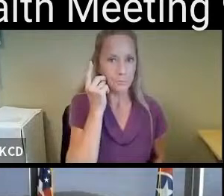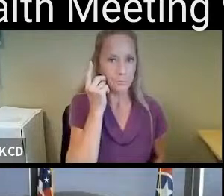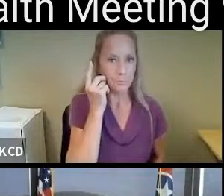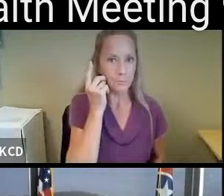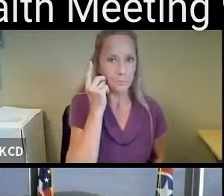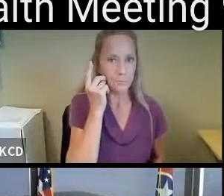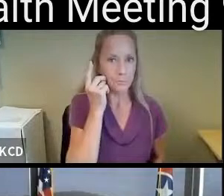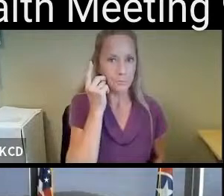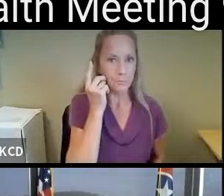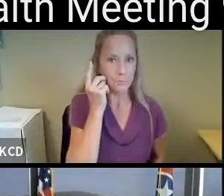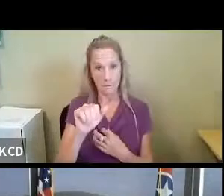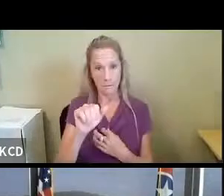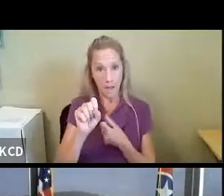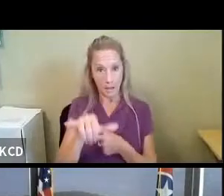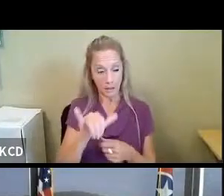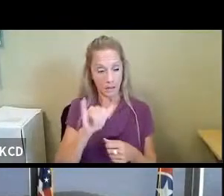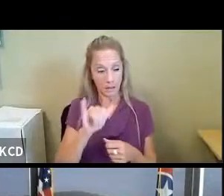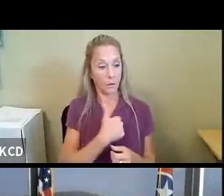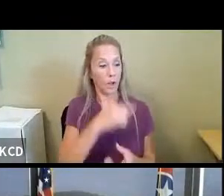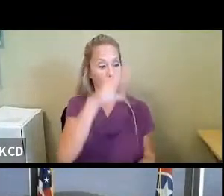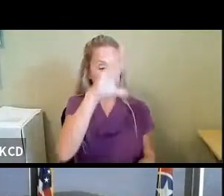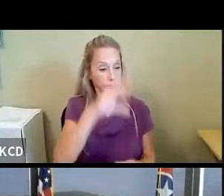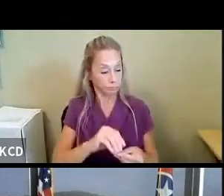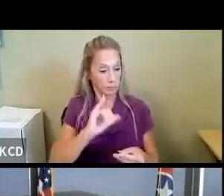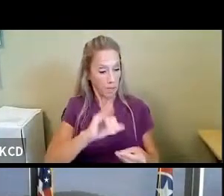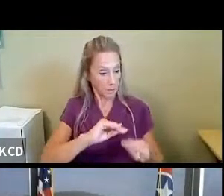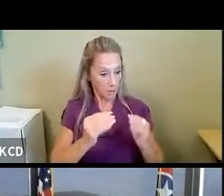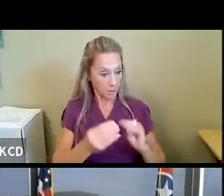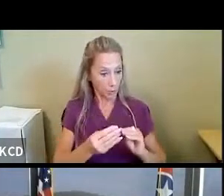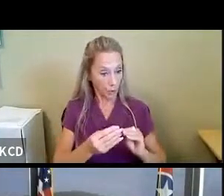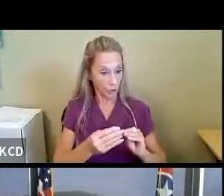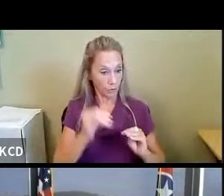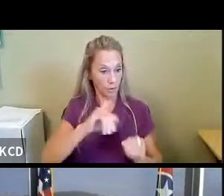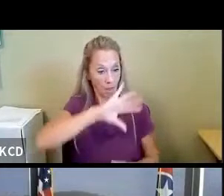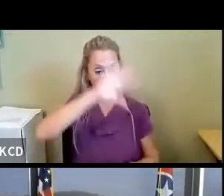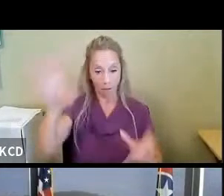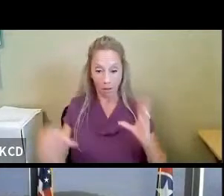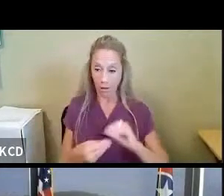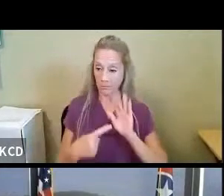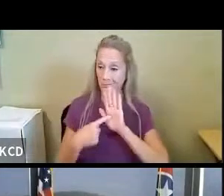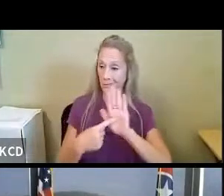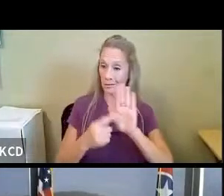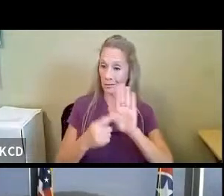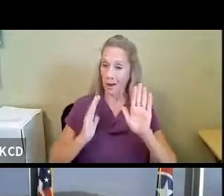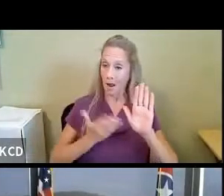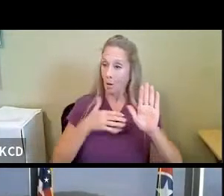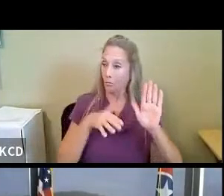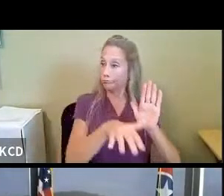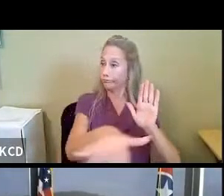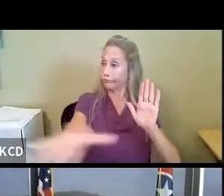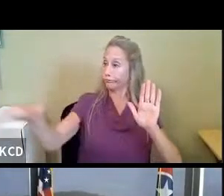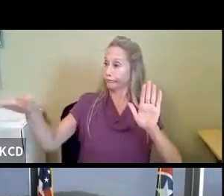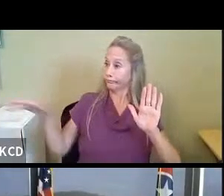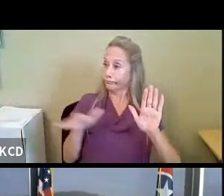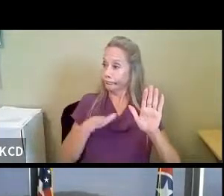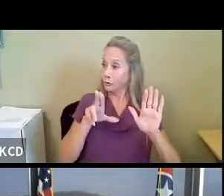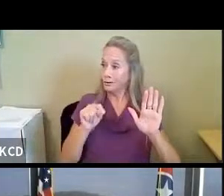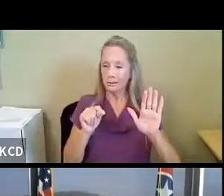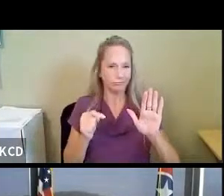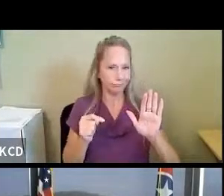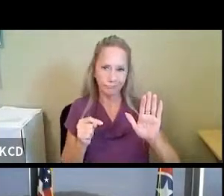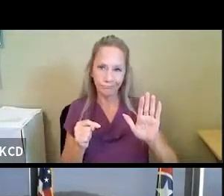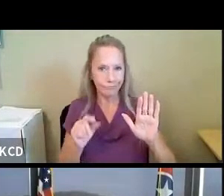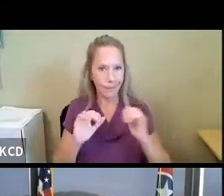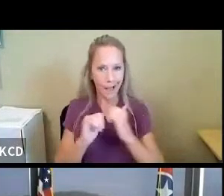is Massey of our whole campus? We are doing wastewater testing of all the buildings on all the dormitories